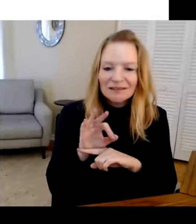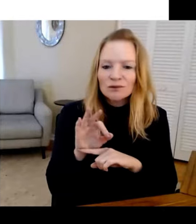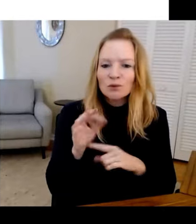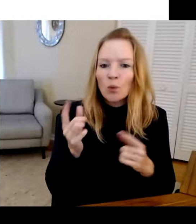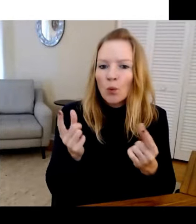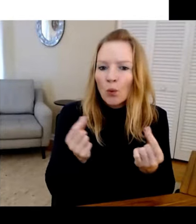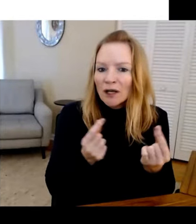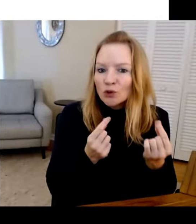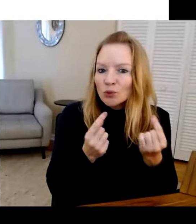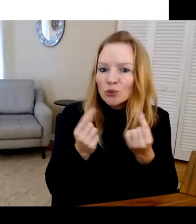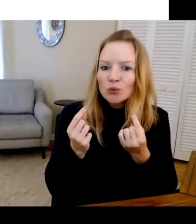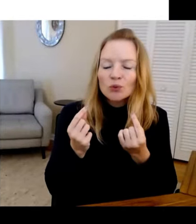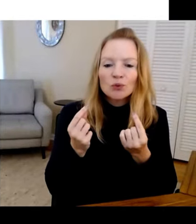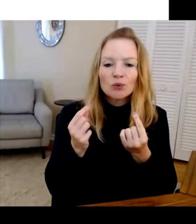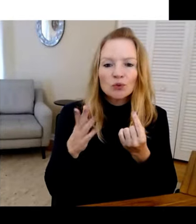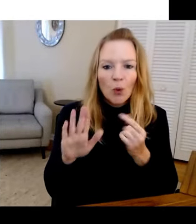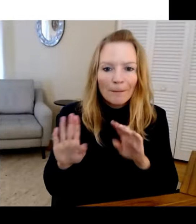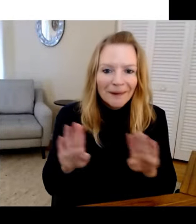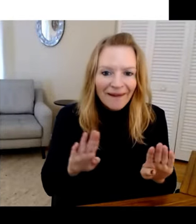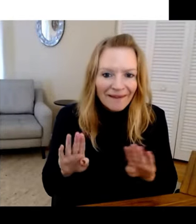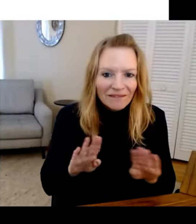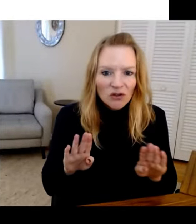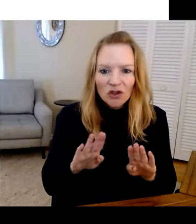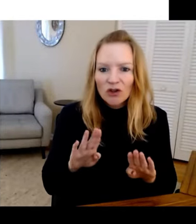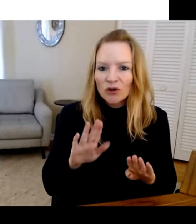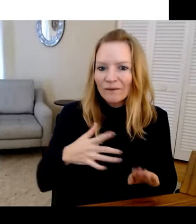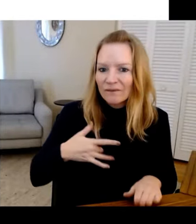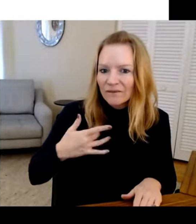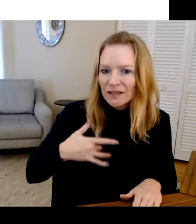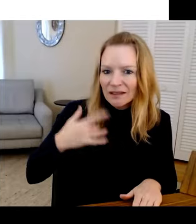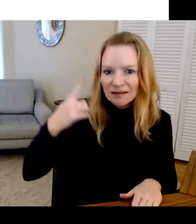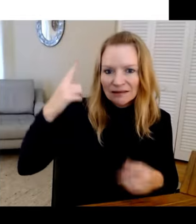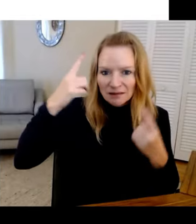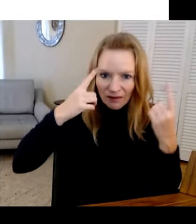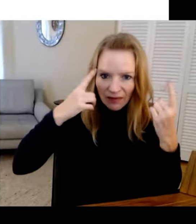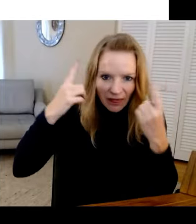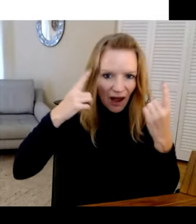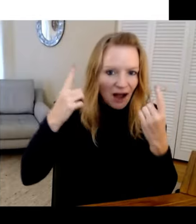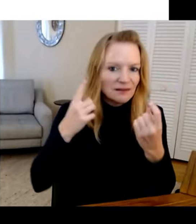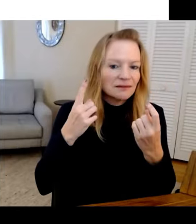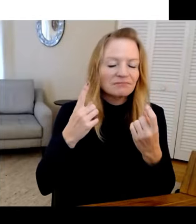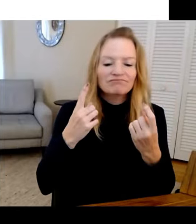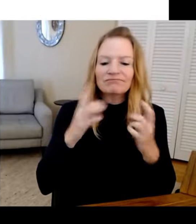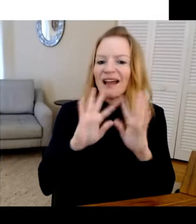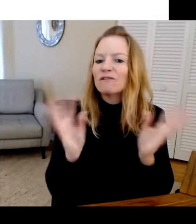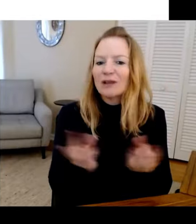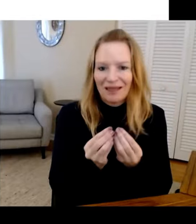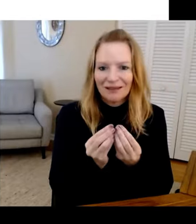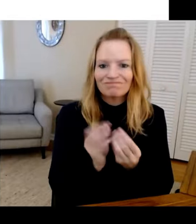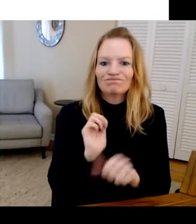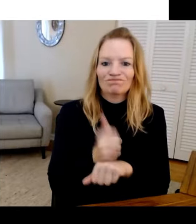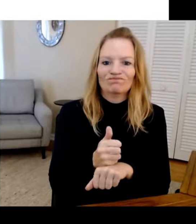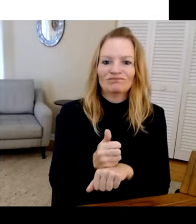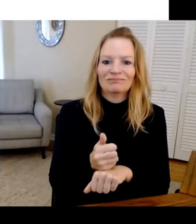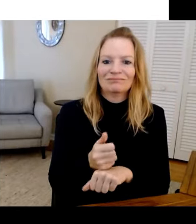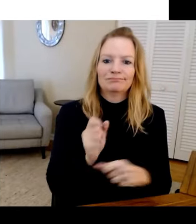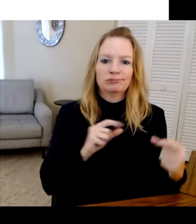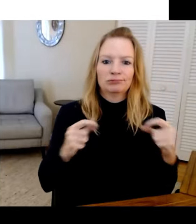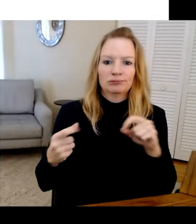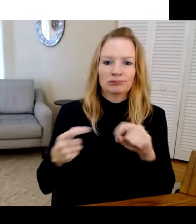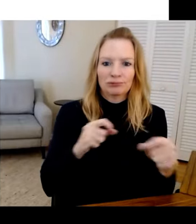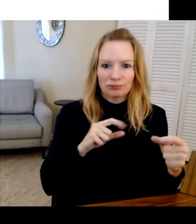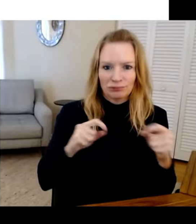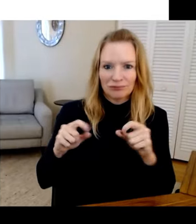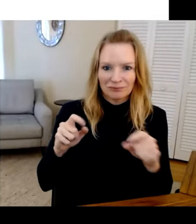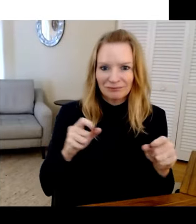So how you function, your functioning, what you do, your behavior, how you feel, your thoughts,